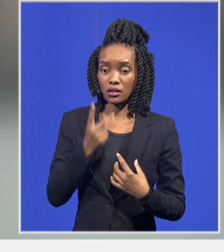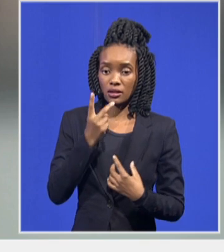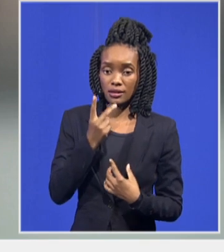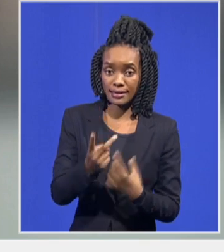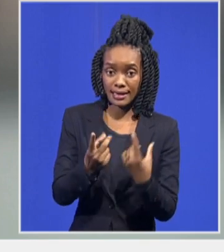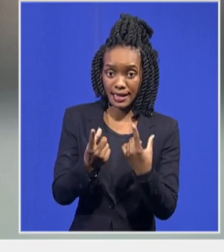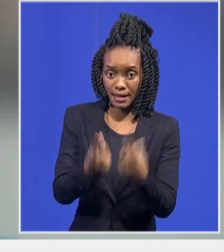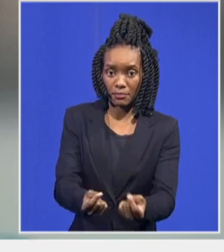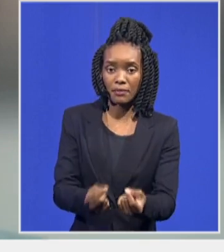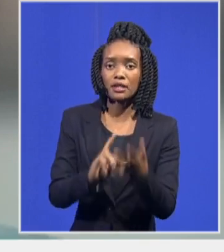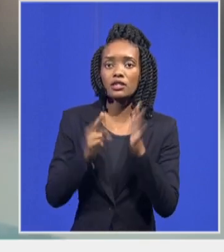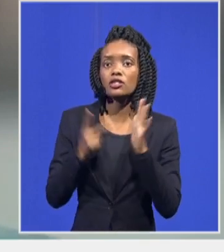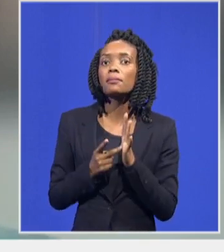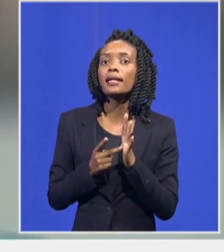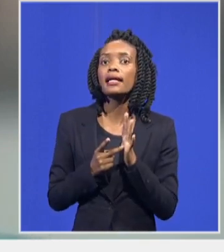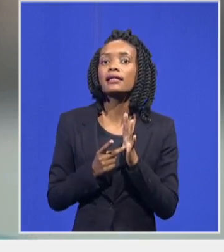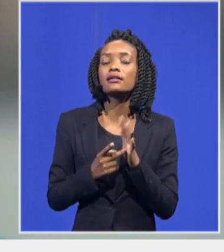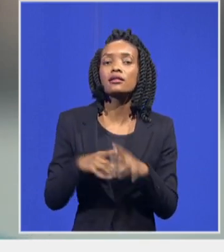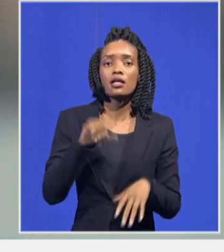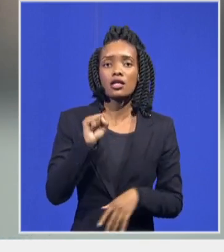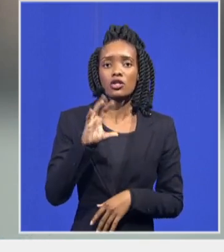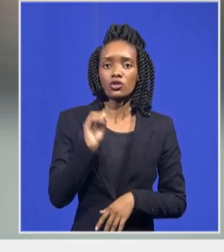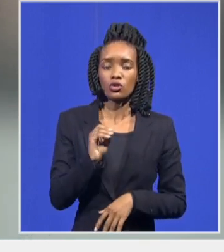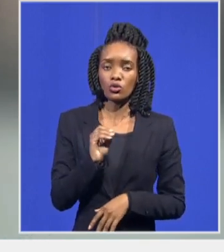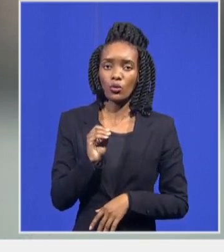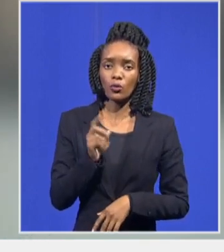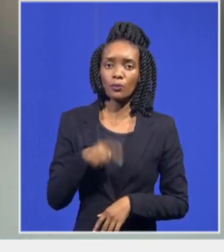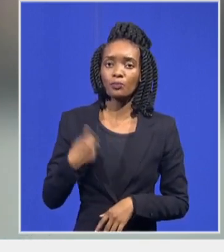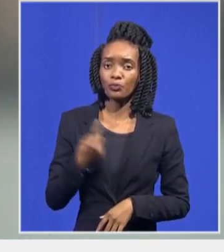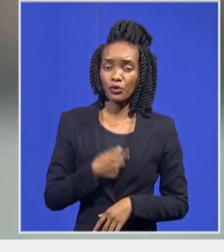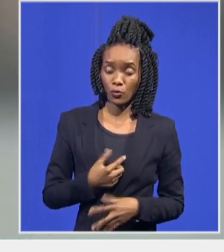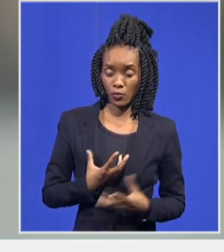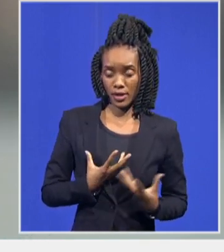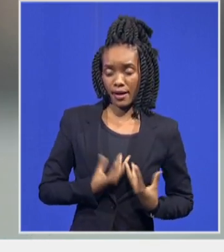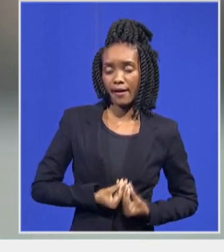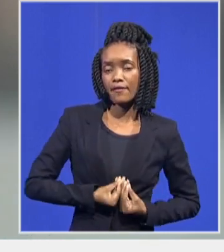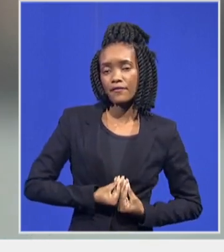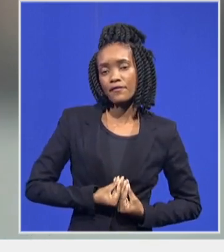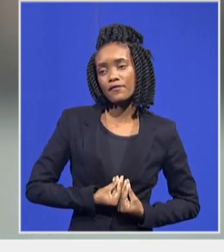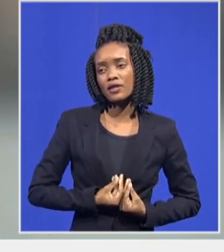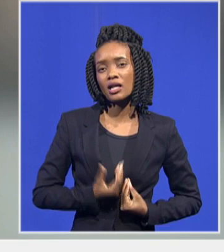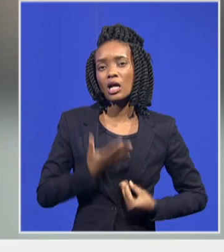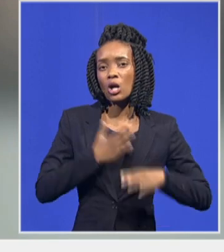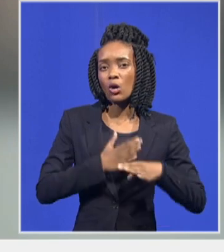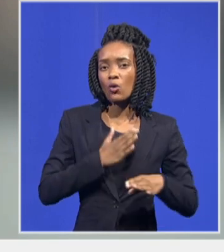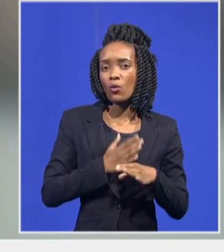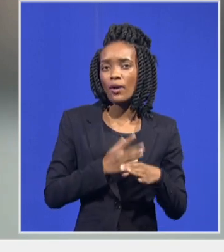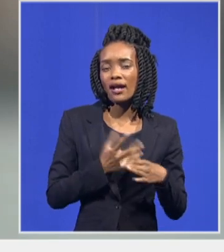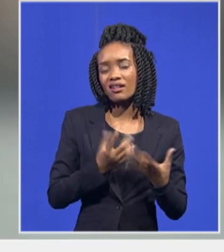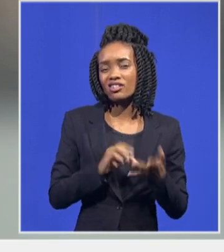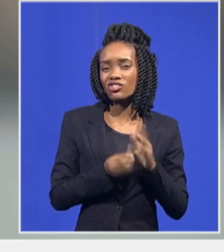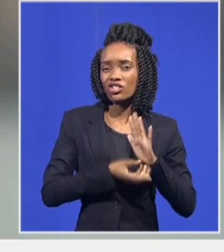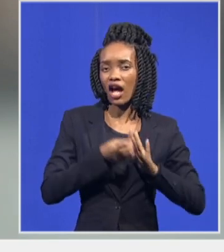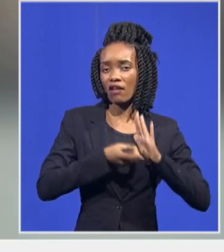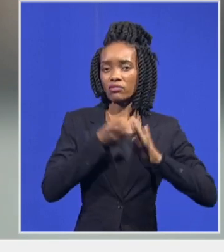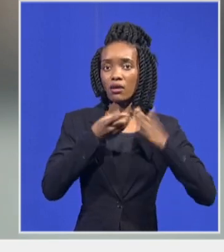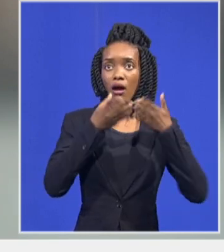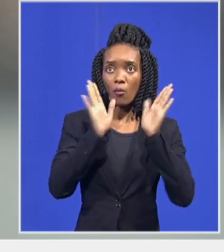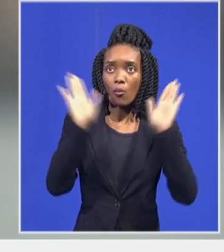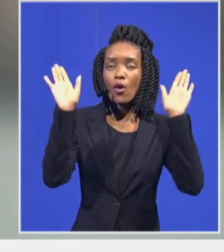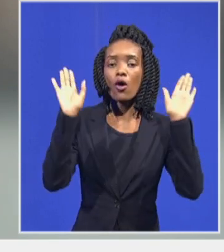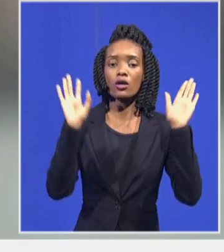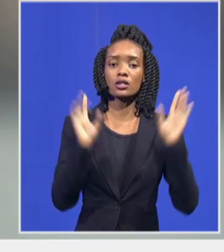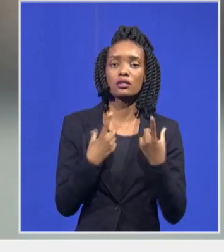plan. So we have commenced work on developing a broader implementation